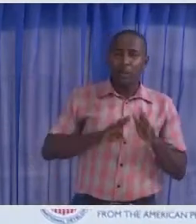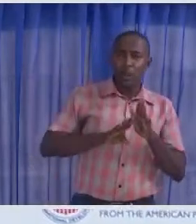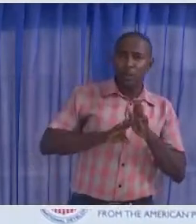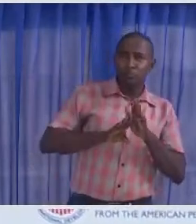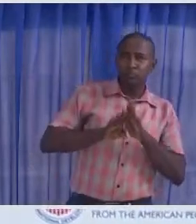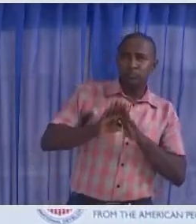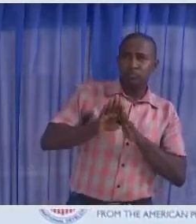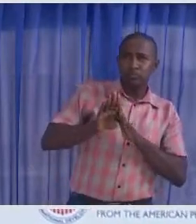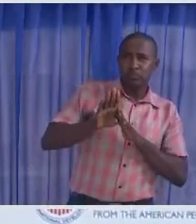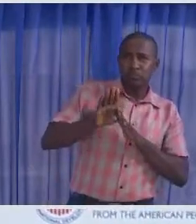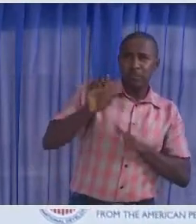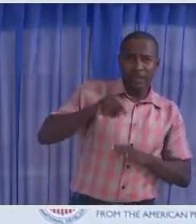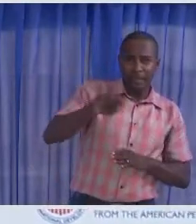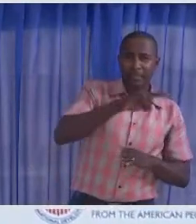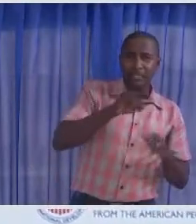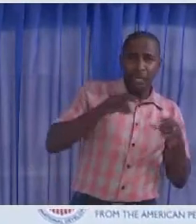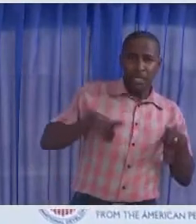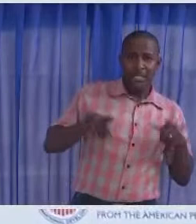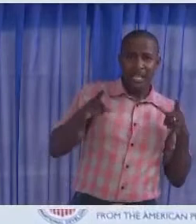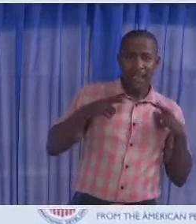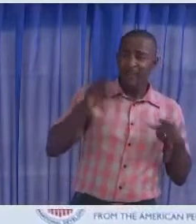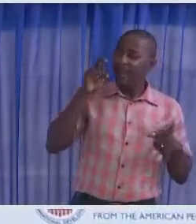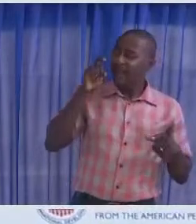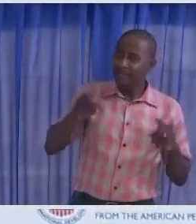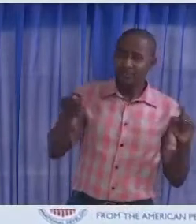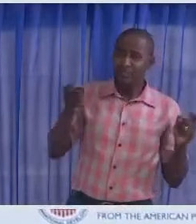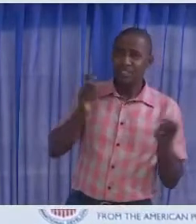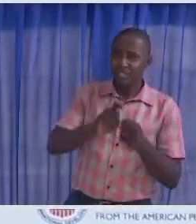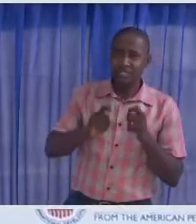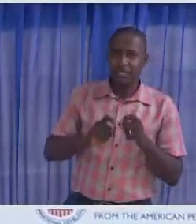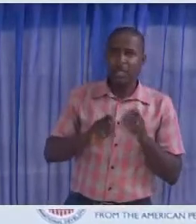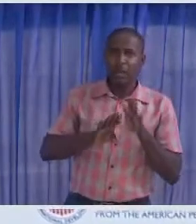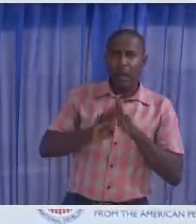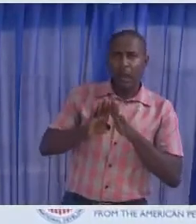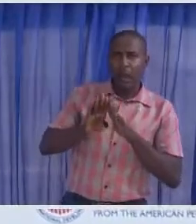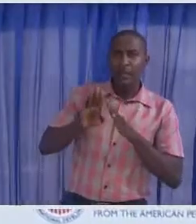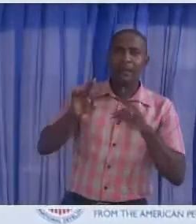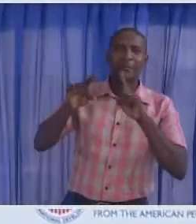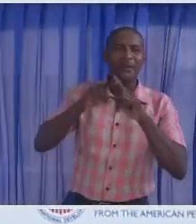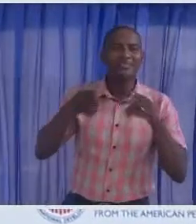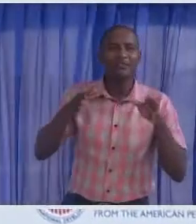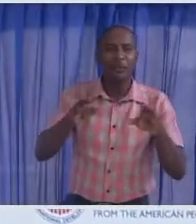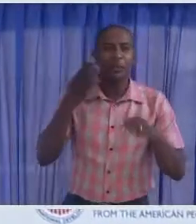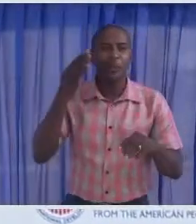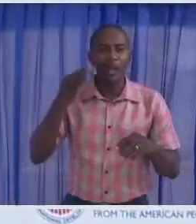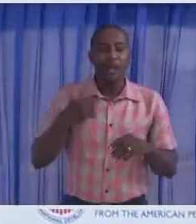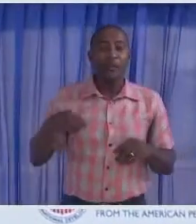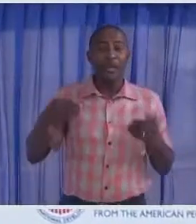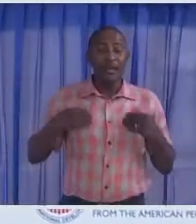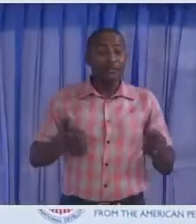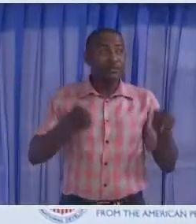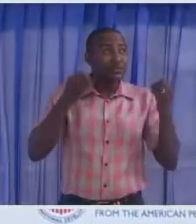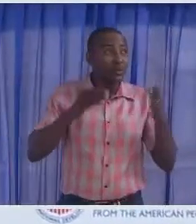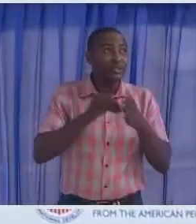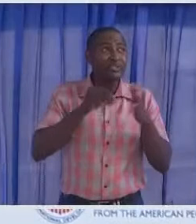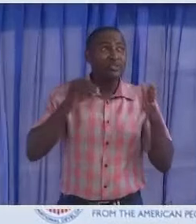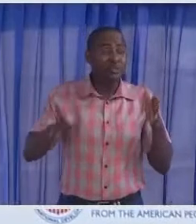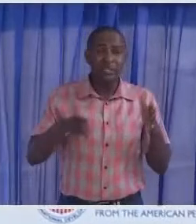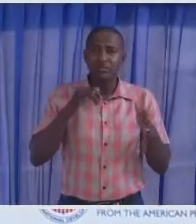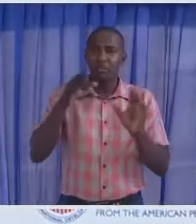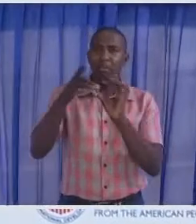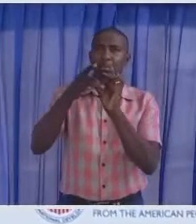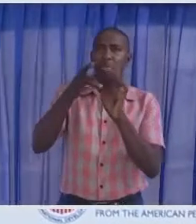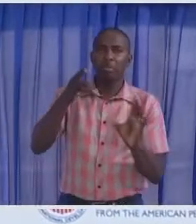their lives had to be changed in a positive way, because we had so many students who had been disengaged for very